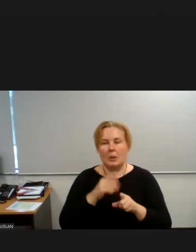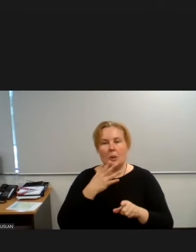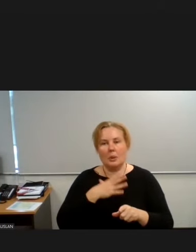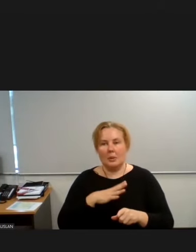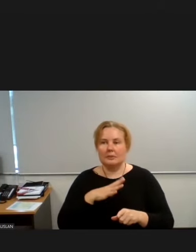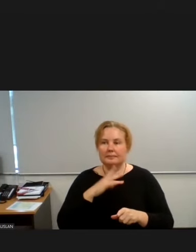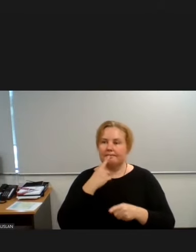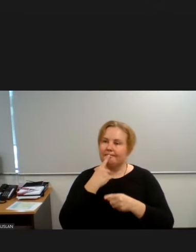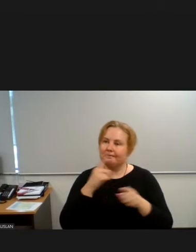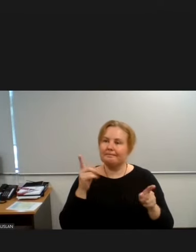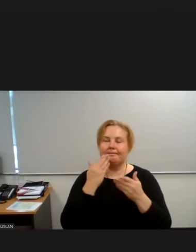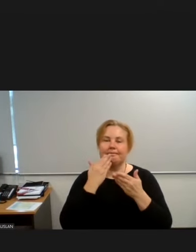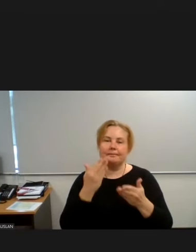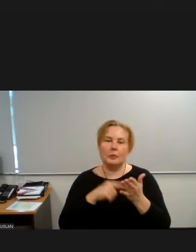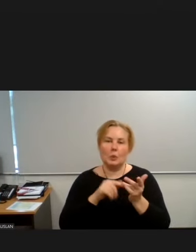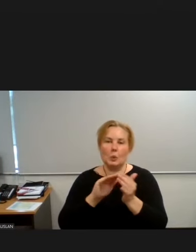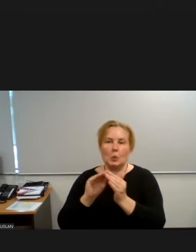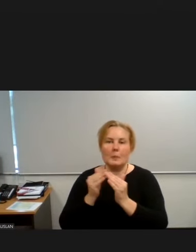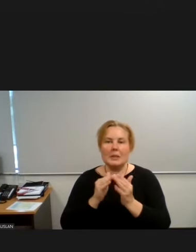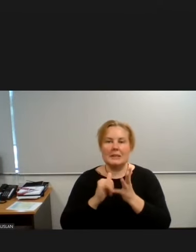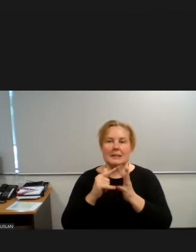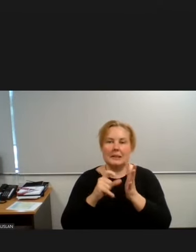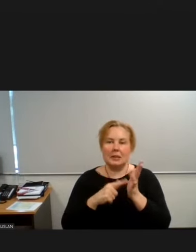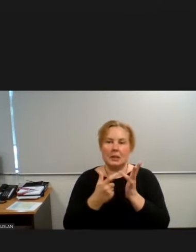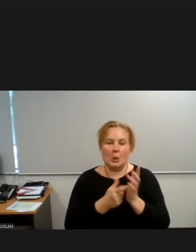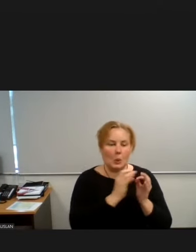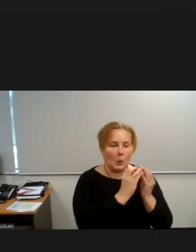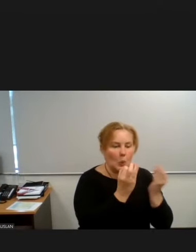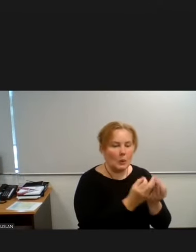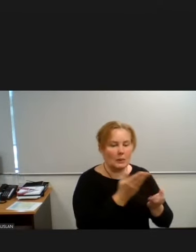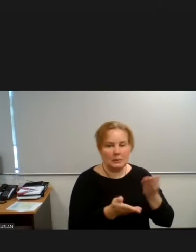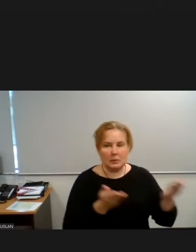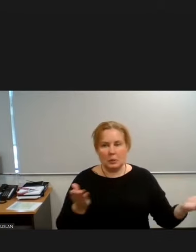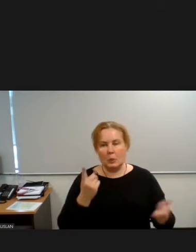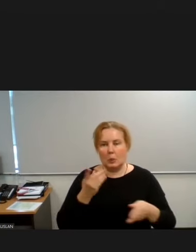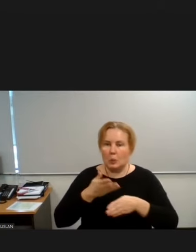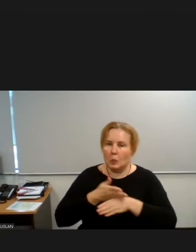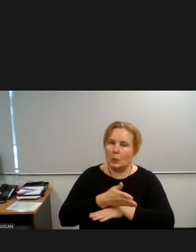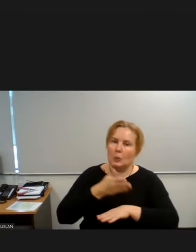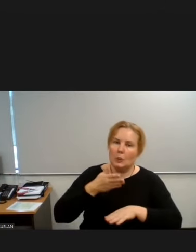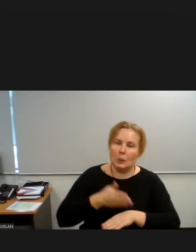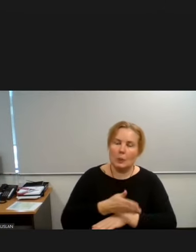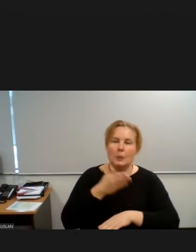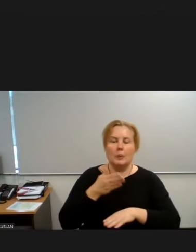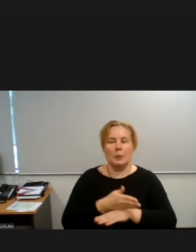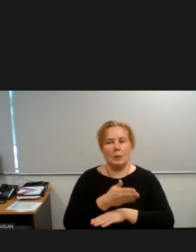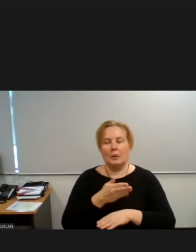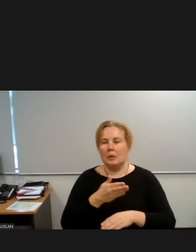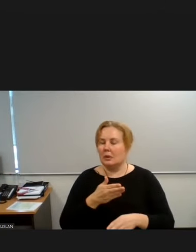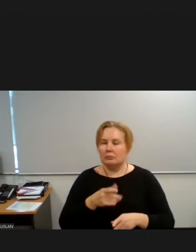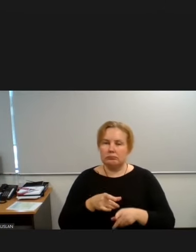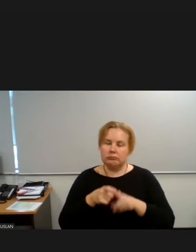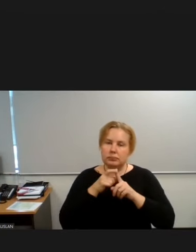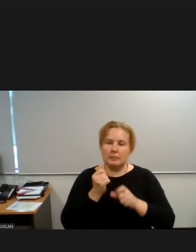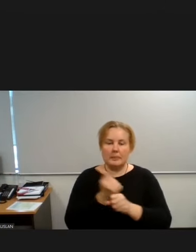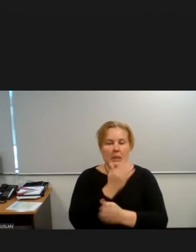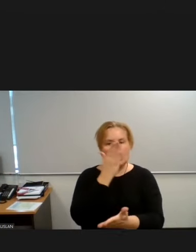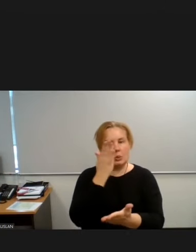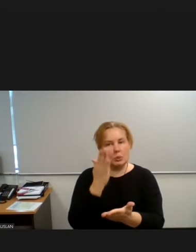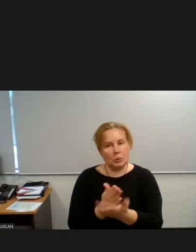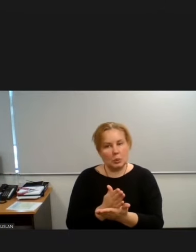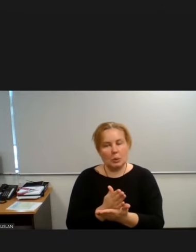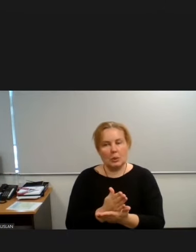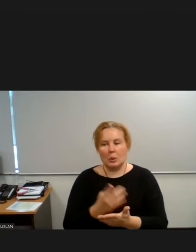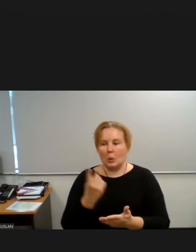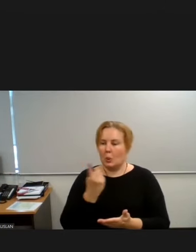the community sector organisations who, again, work night and day with wanting to ensure that